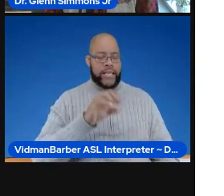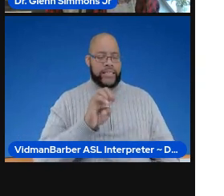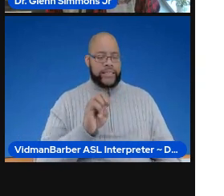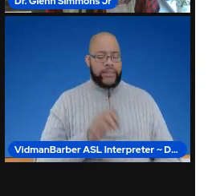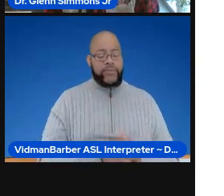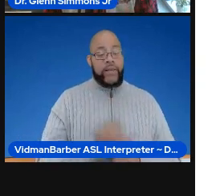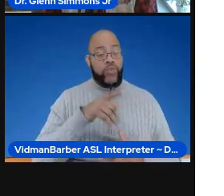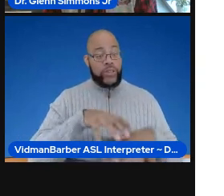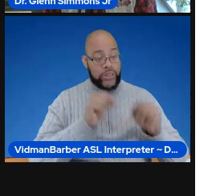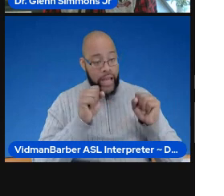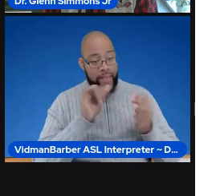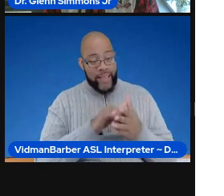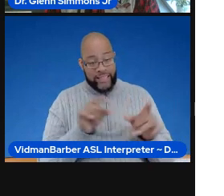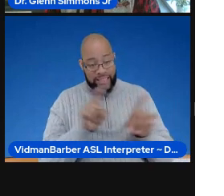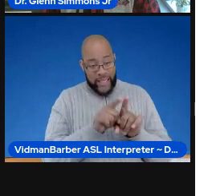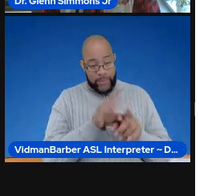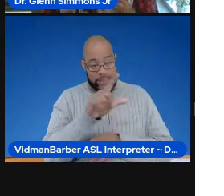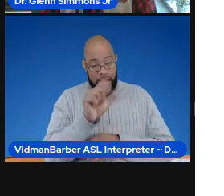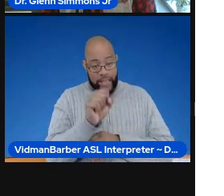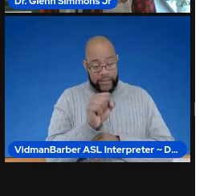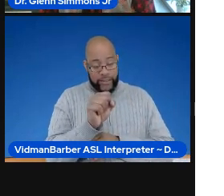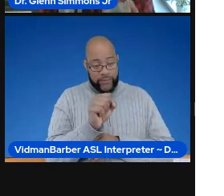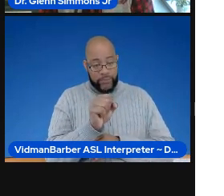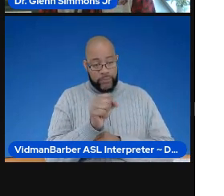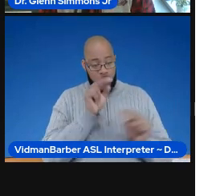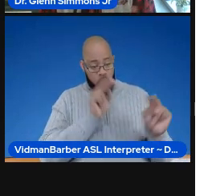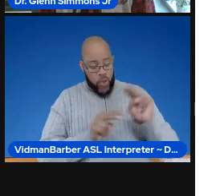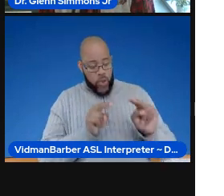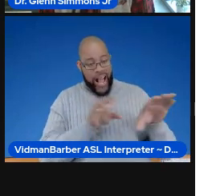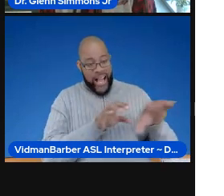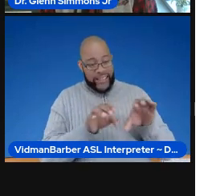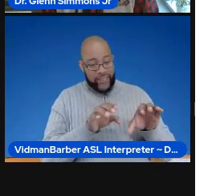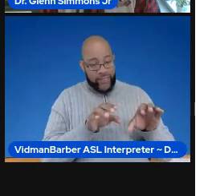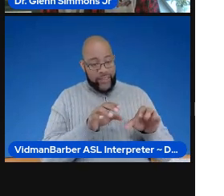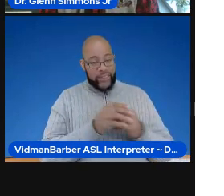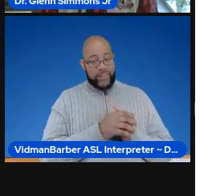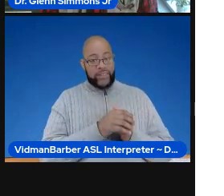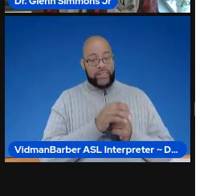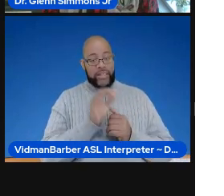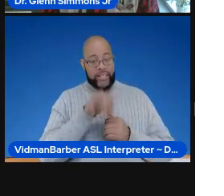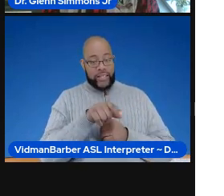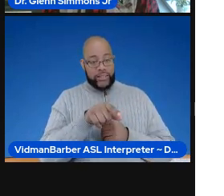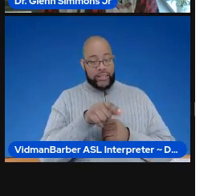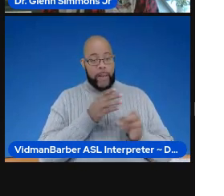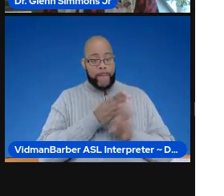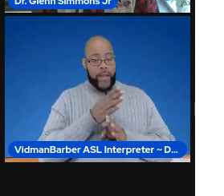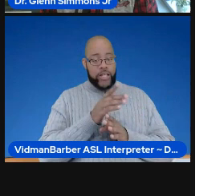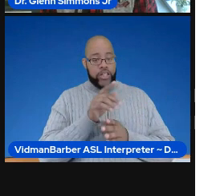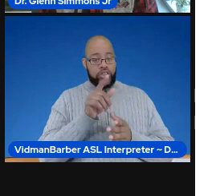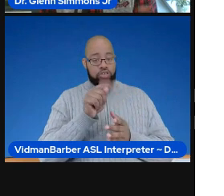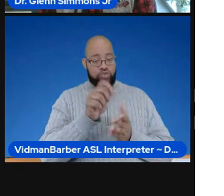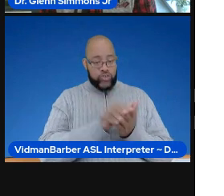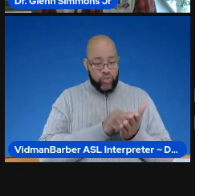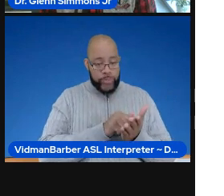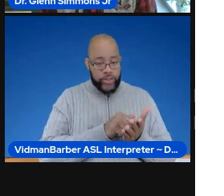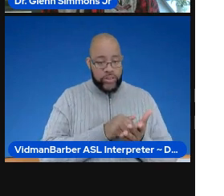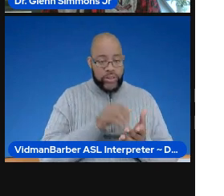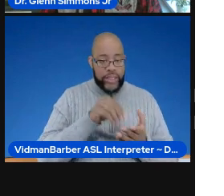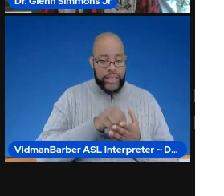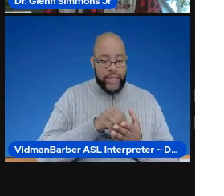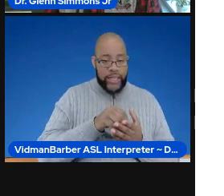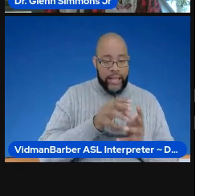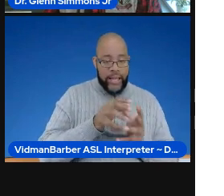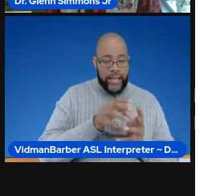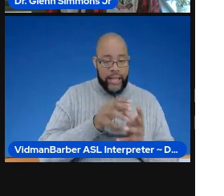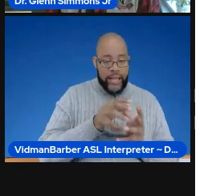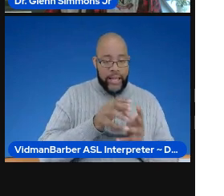you take those same cells and you look at the activity of NF-kappa B, which is a major transcription factor involved in inflammation, you